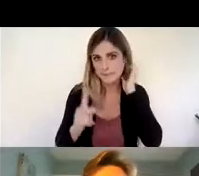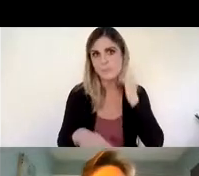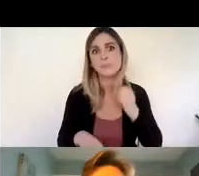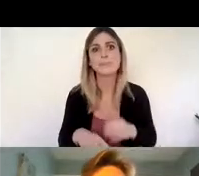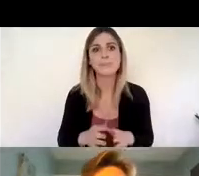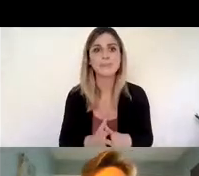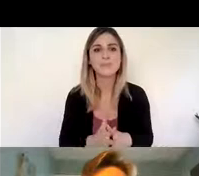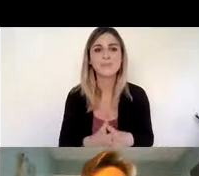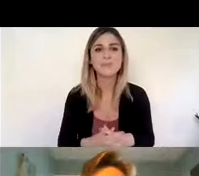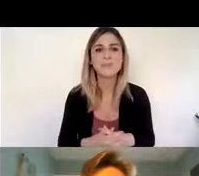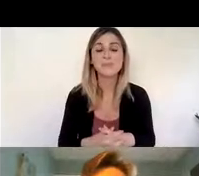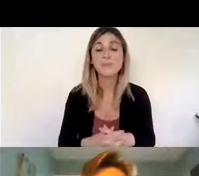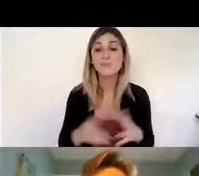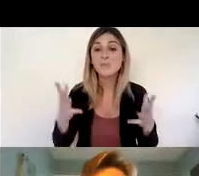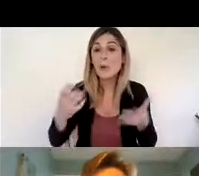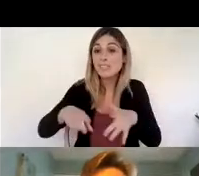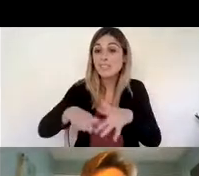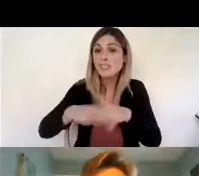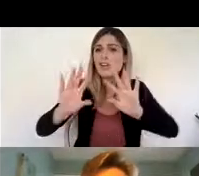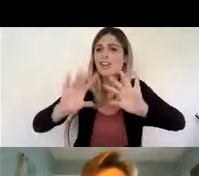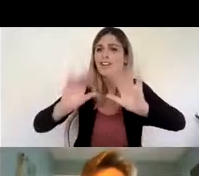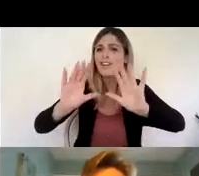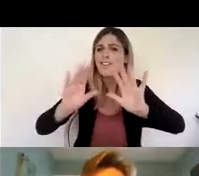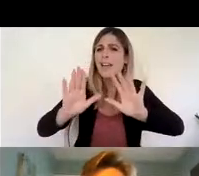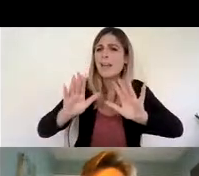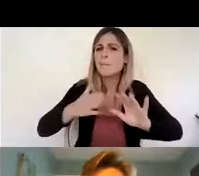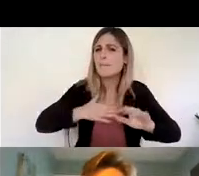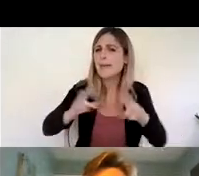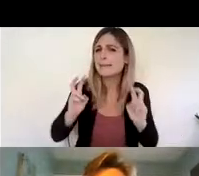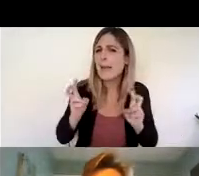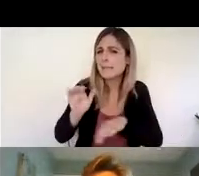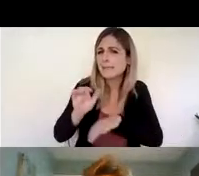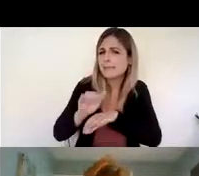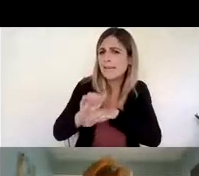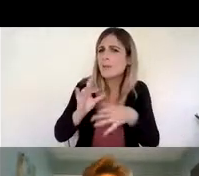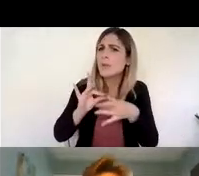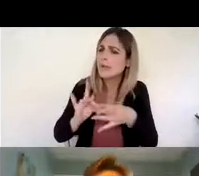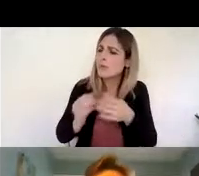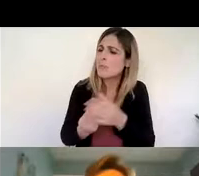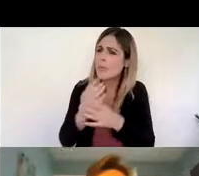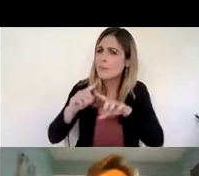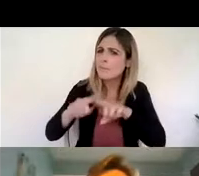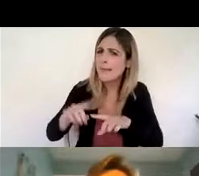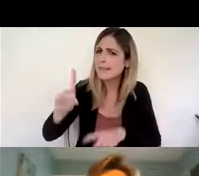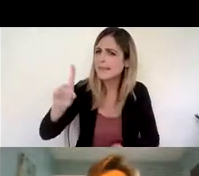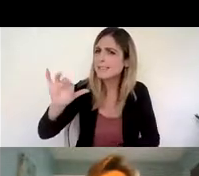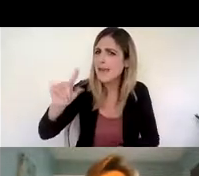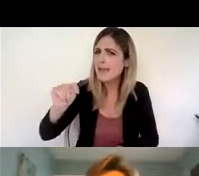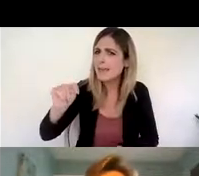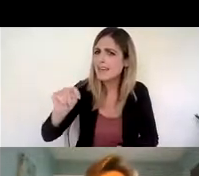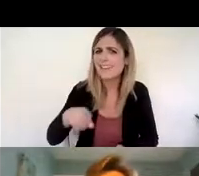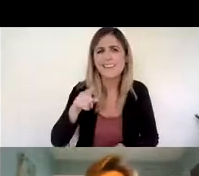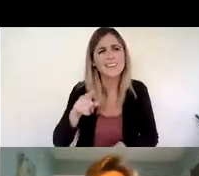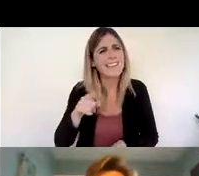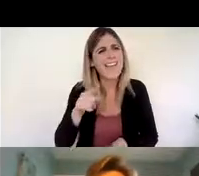Okay. I want to start by clarifying what I'm going to be talking about in terms of a plant-based diet, because this is a term that really covers a lot of